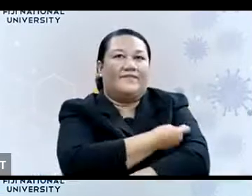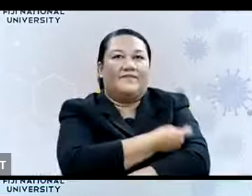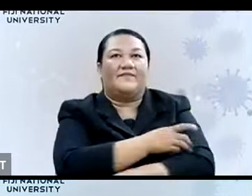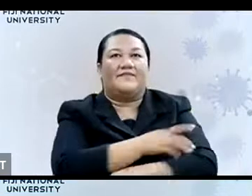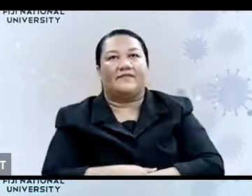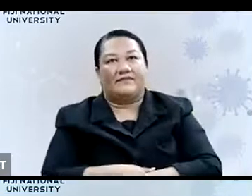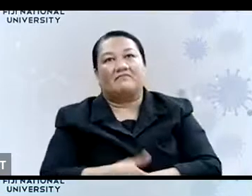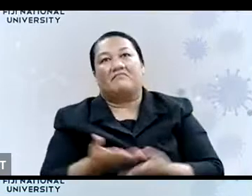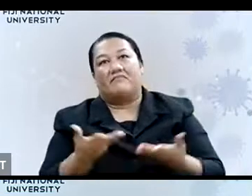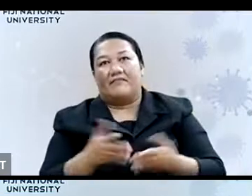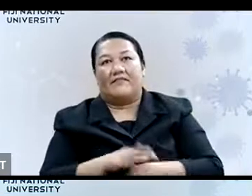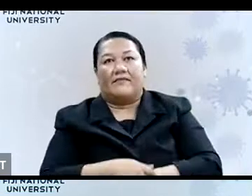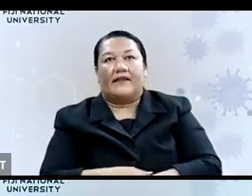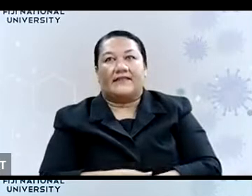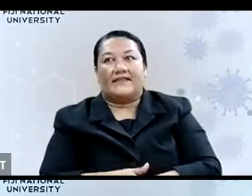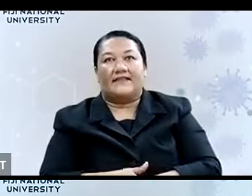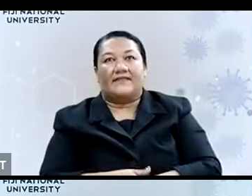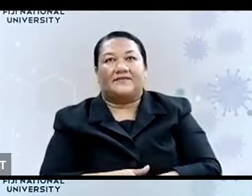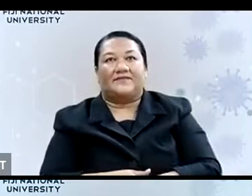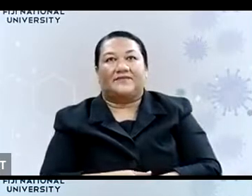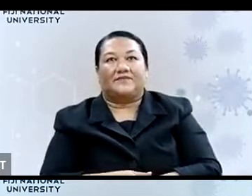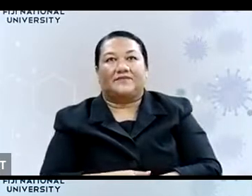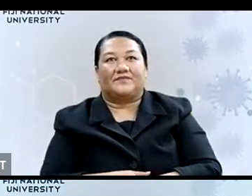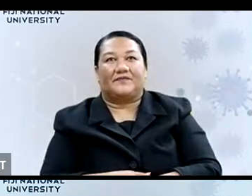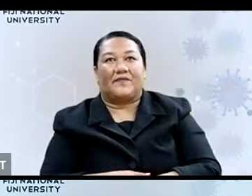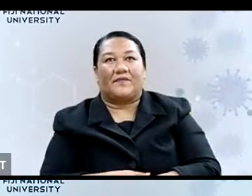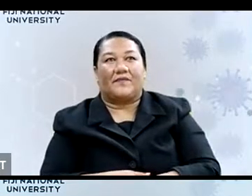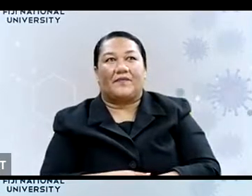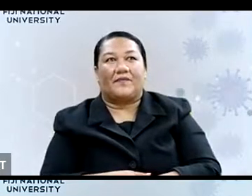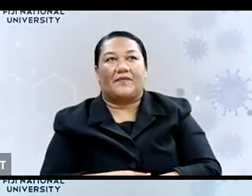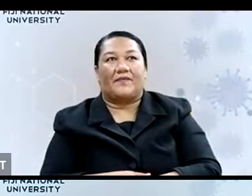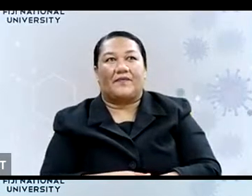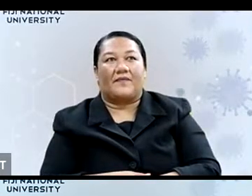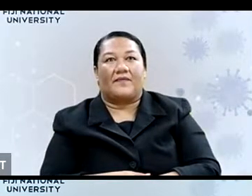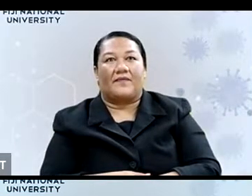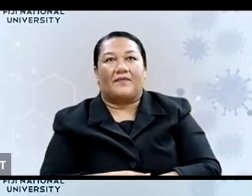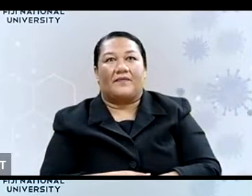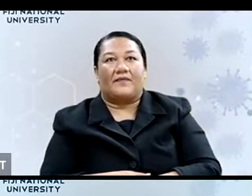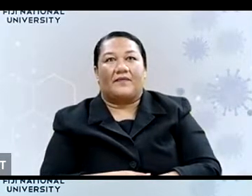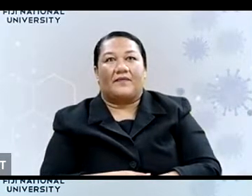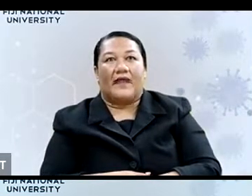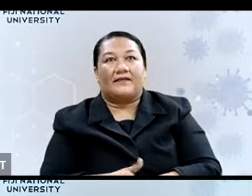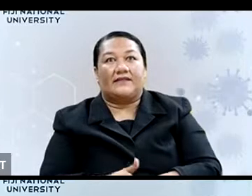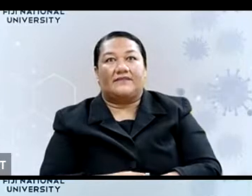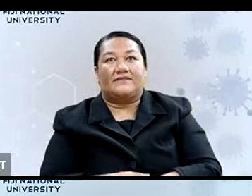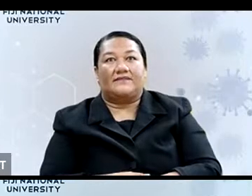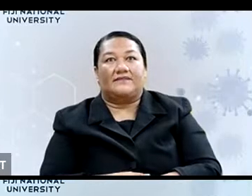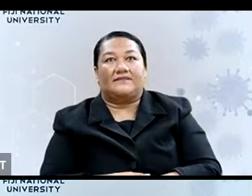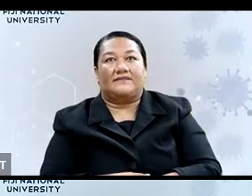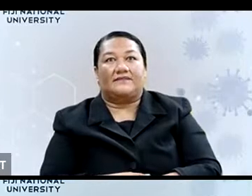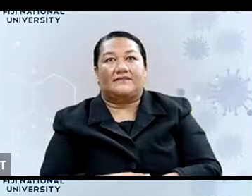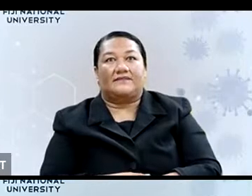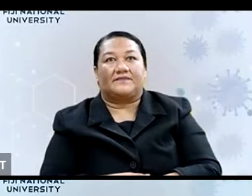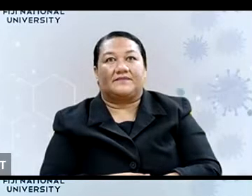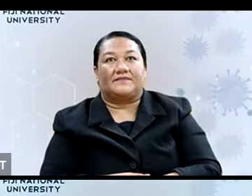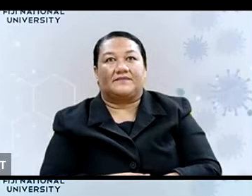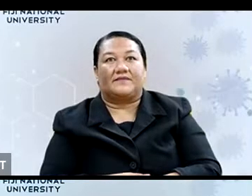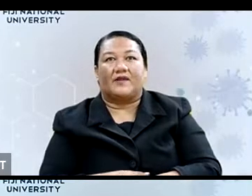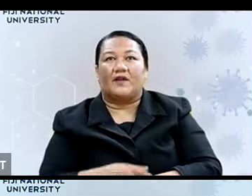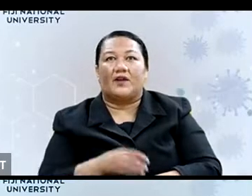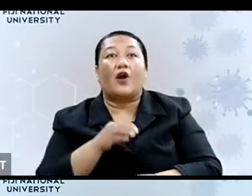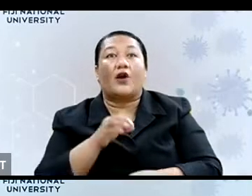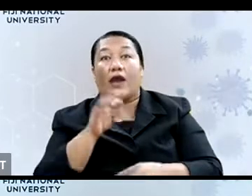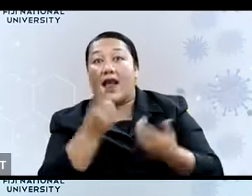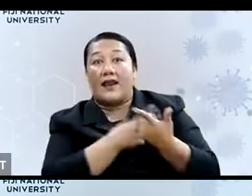Awesome, thank you. Anna, well, is there a legal angle to lockdowns? You don't have to answer, but do you think there